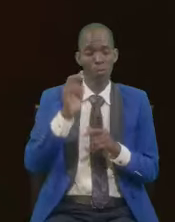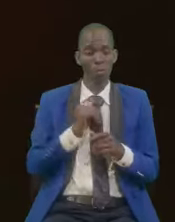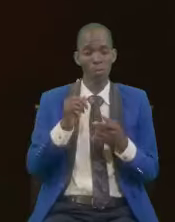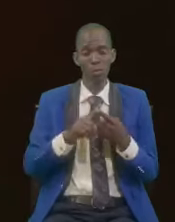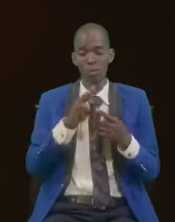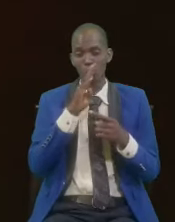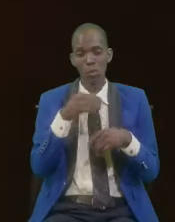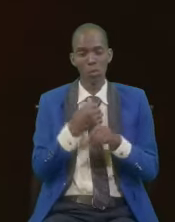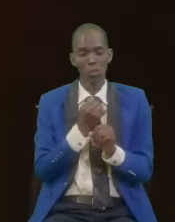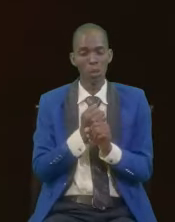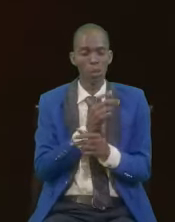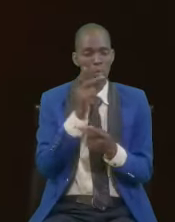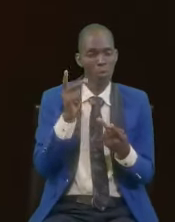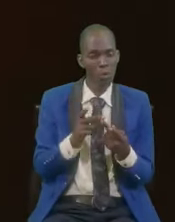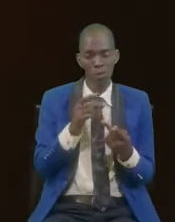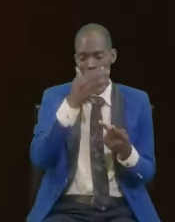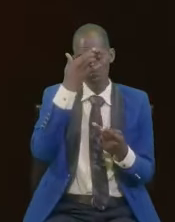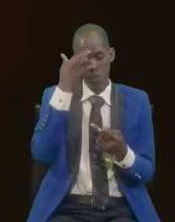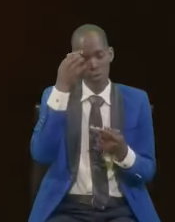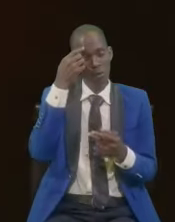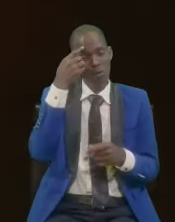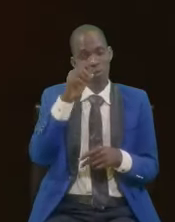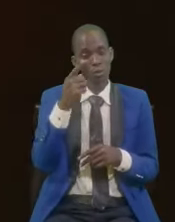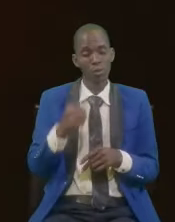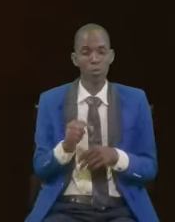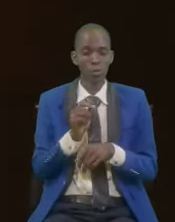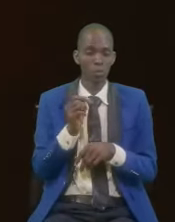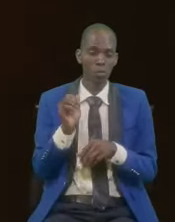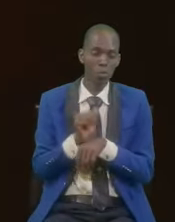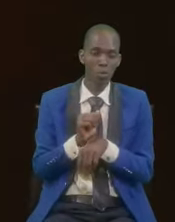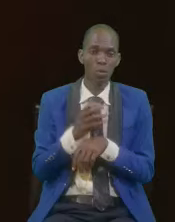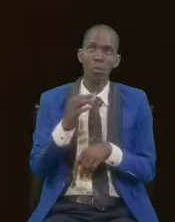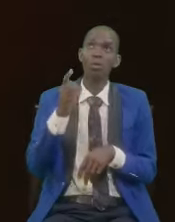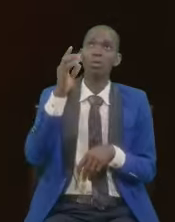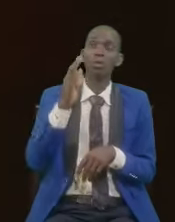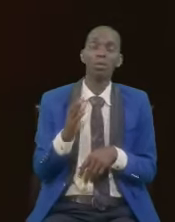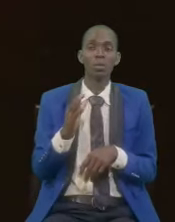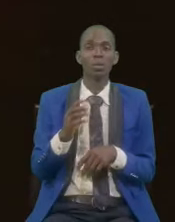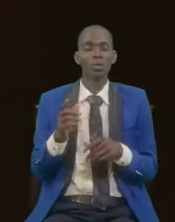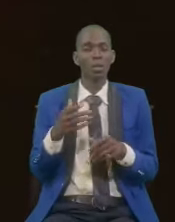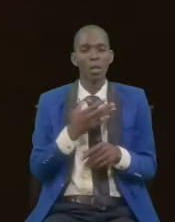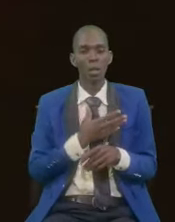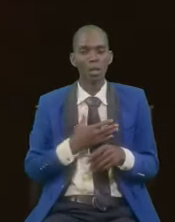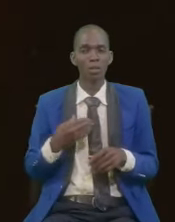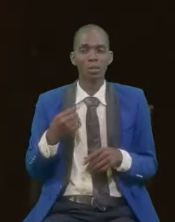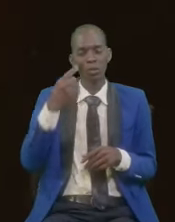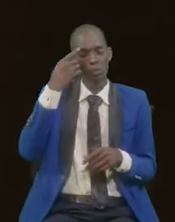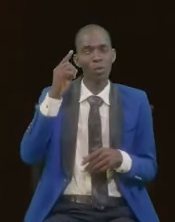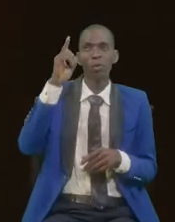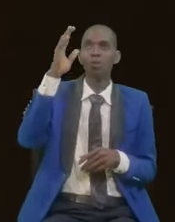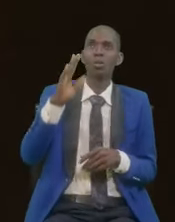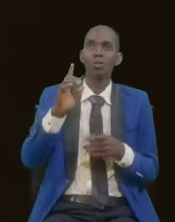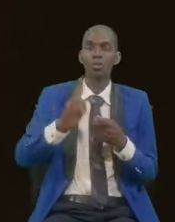God, and the least of servants in the house of God, and for God to